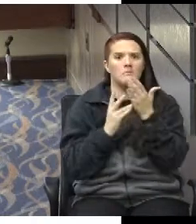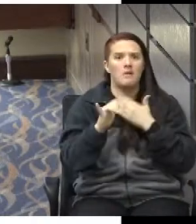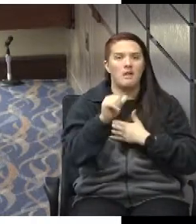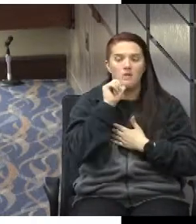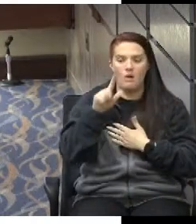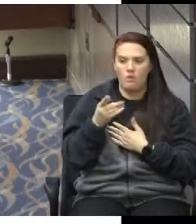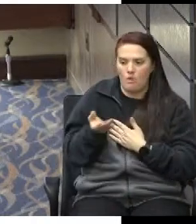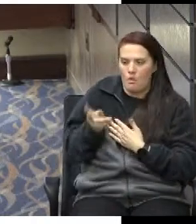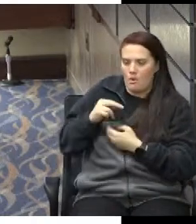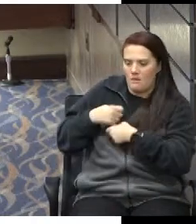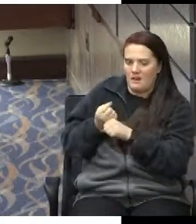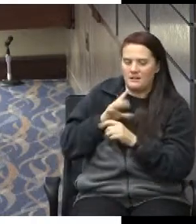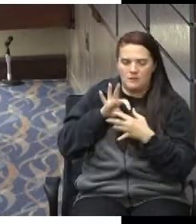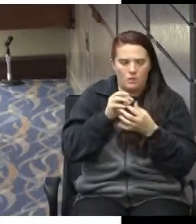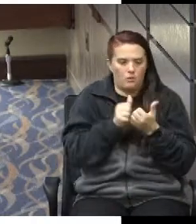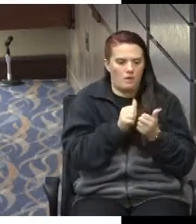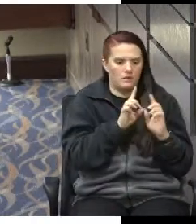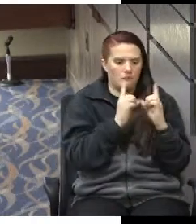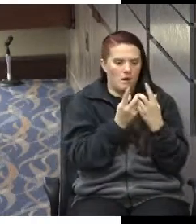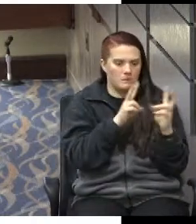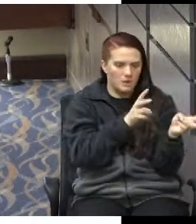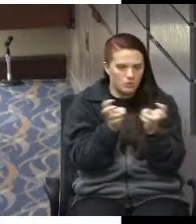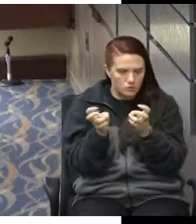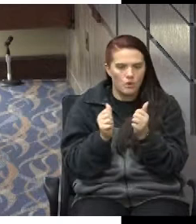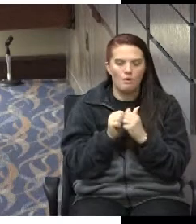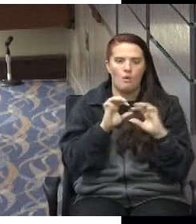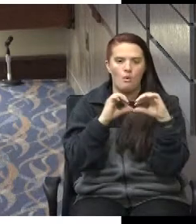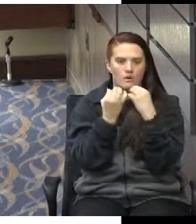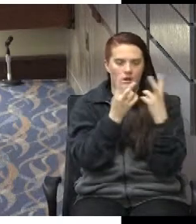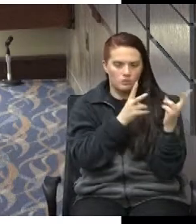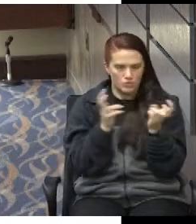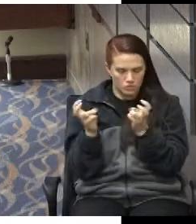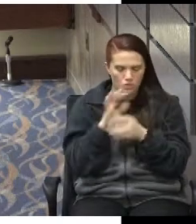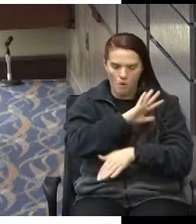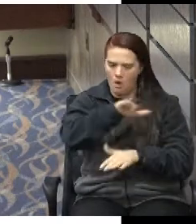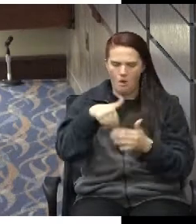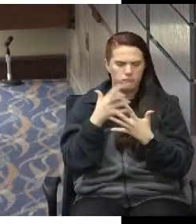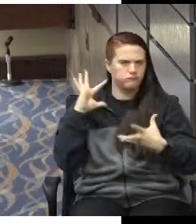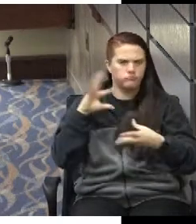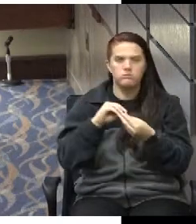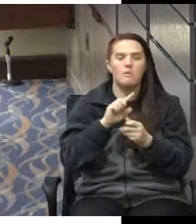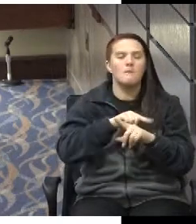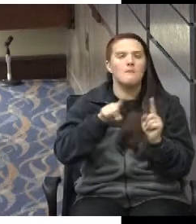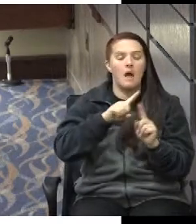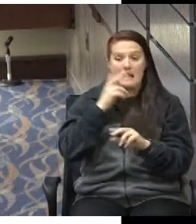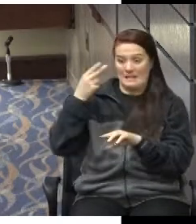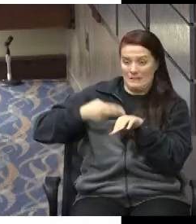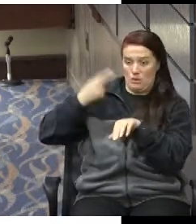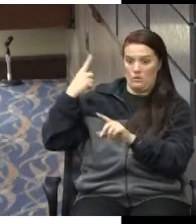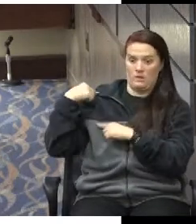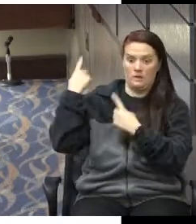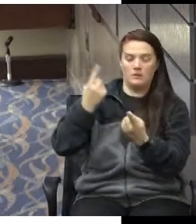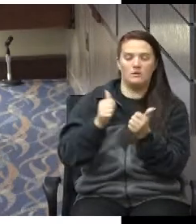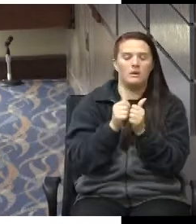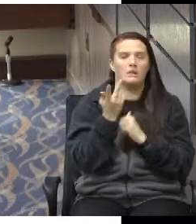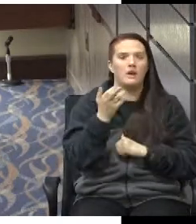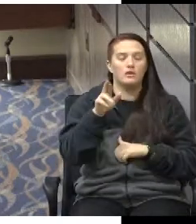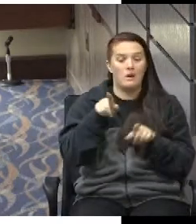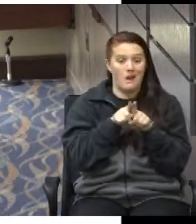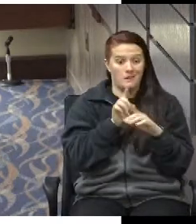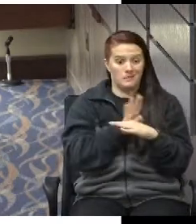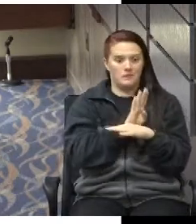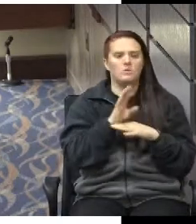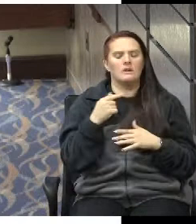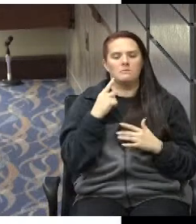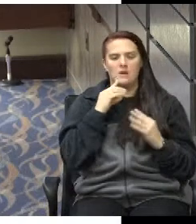their own making. It's dealing with department issues, it's dealing with organizational issues, all that. But it's, historically in HR, as an industry, it's